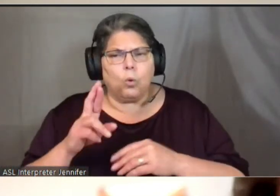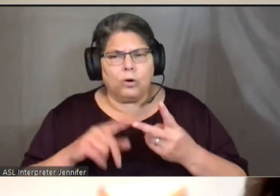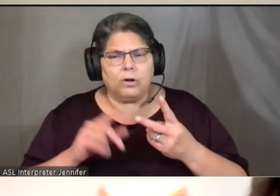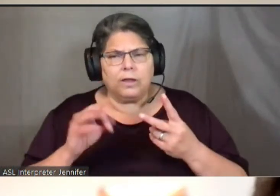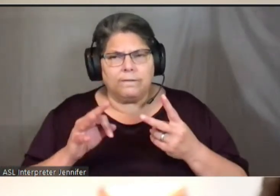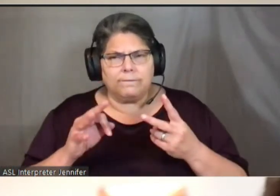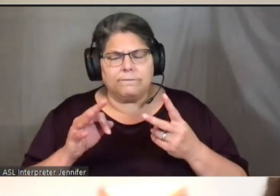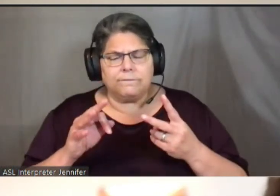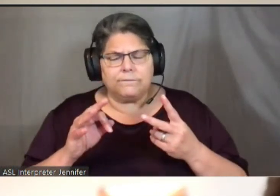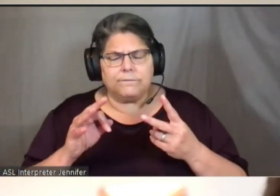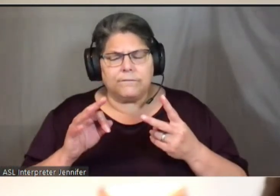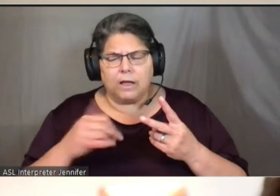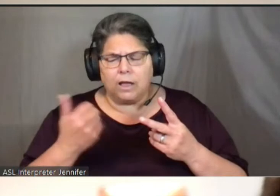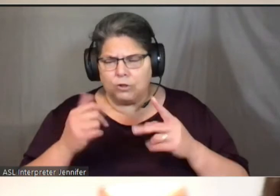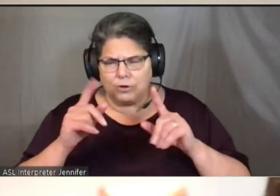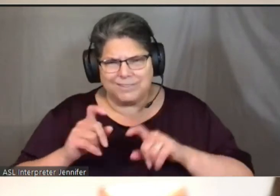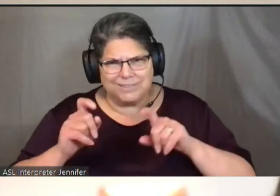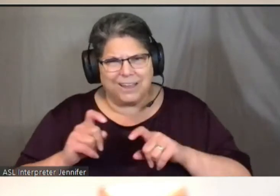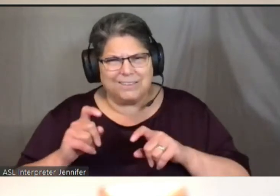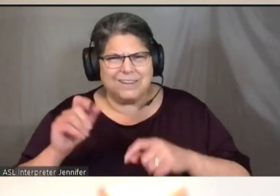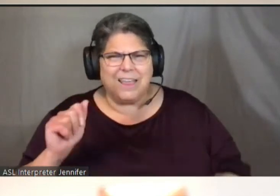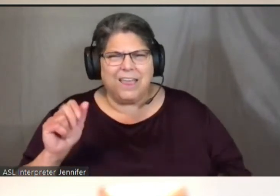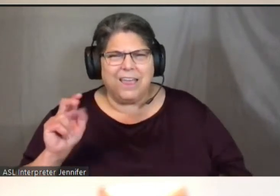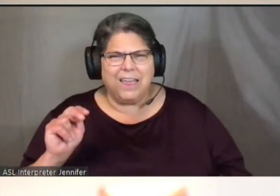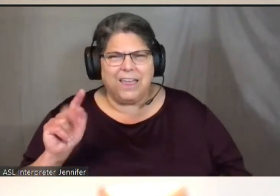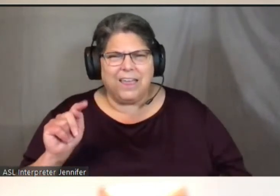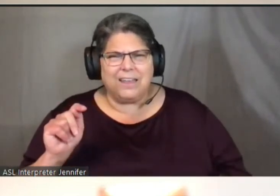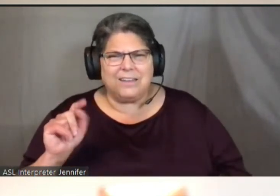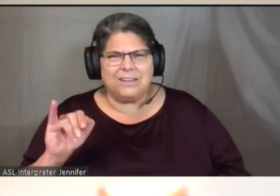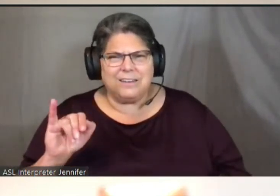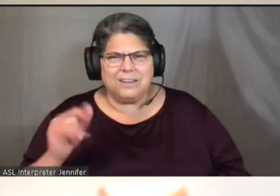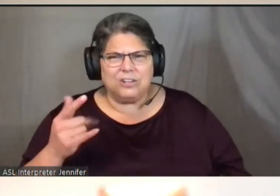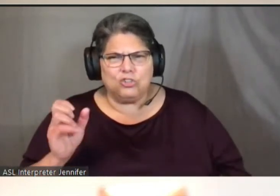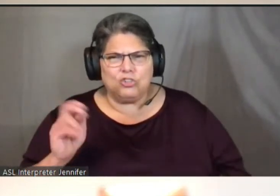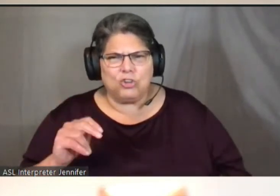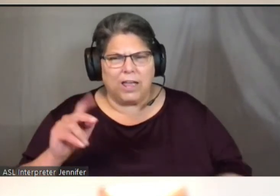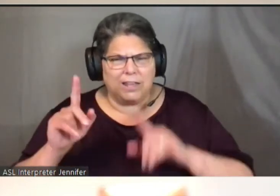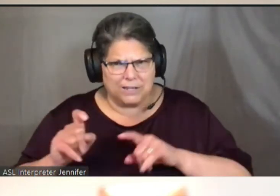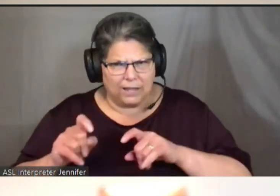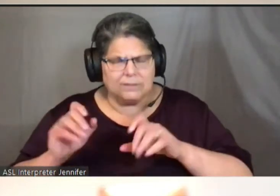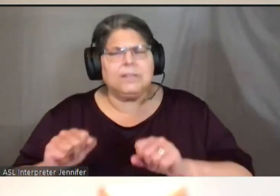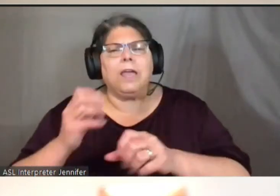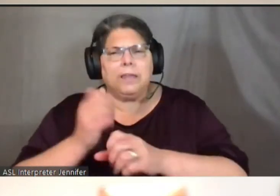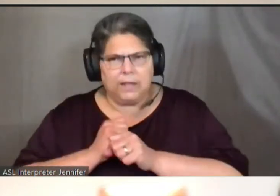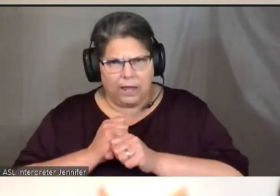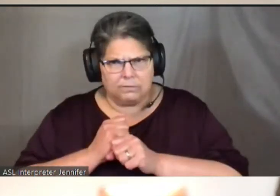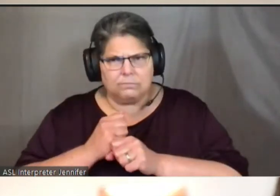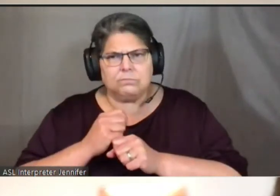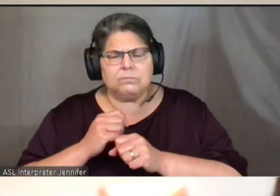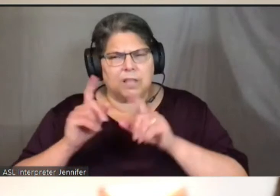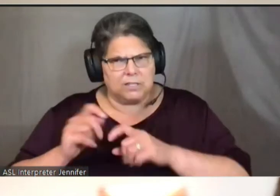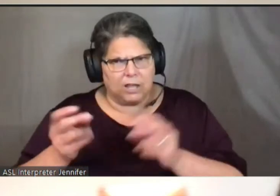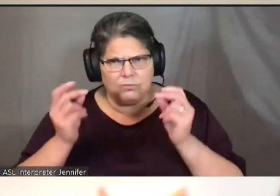brand name, but if it's an antigen test, it can be done the same day. And the operators should be looking at those pieces of